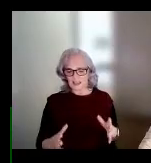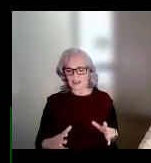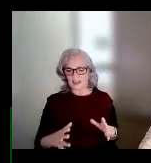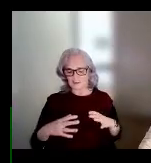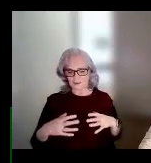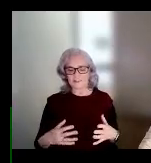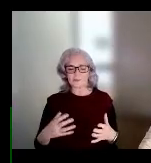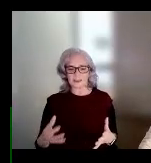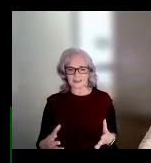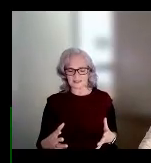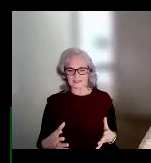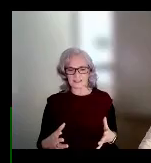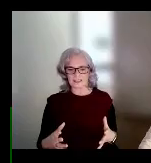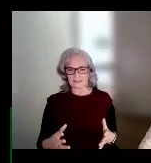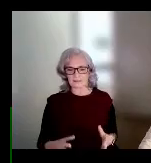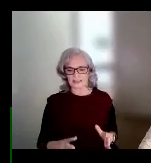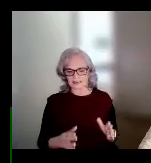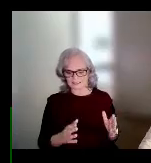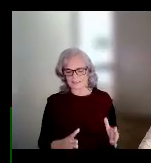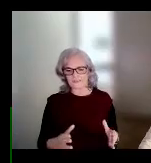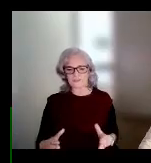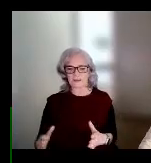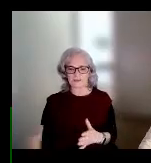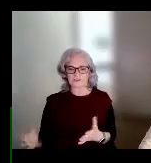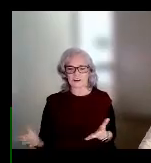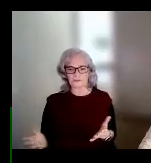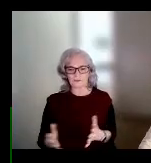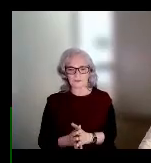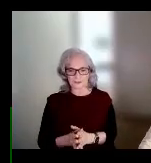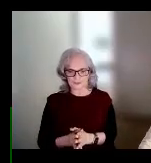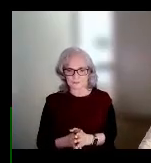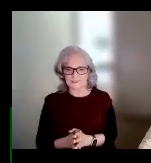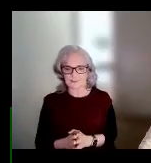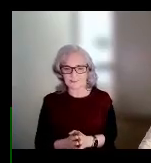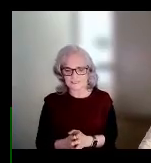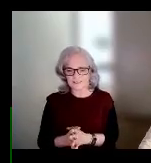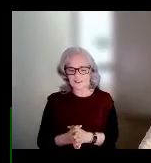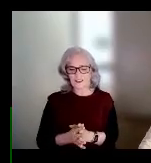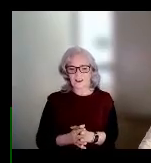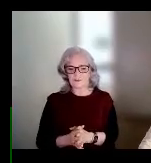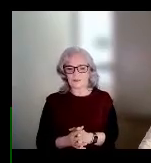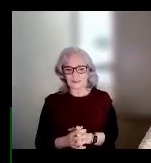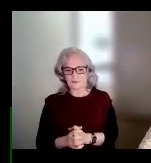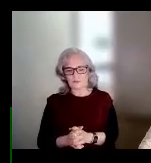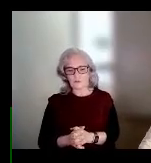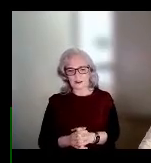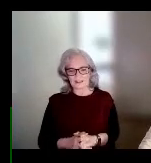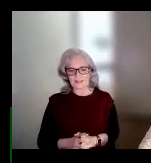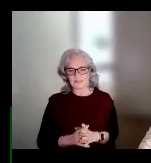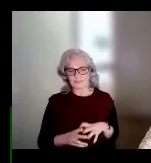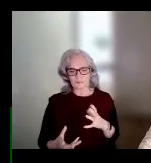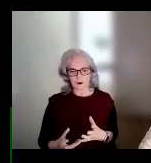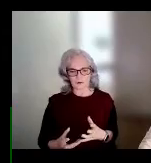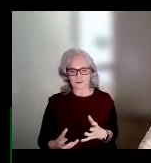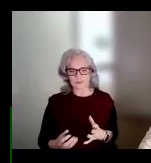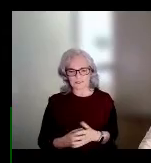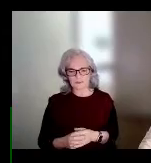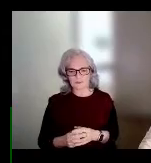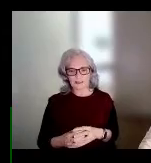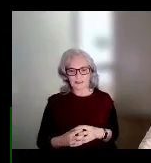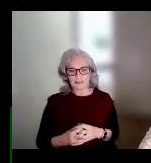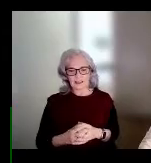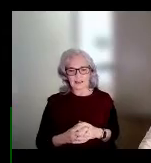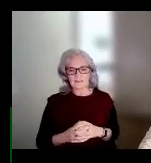information and are participating in their care planning, then the information travels with them. So that's a really helpful way to approach